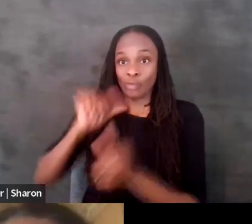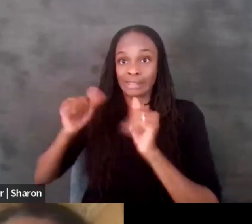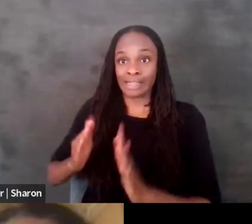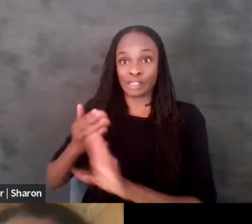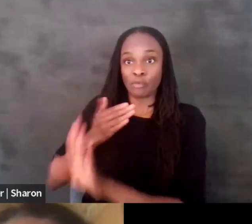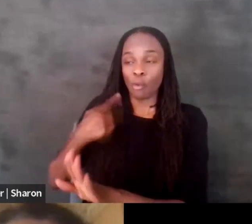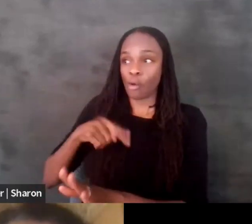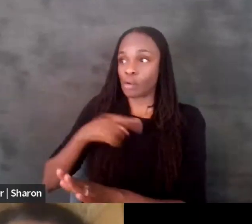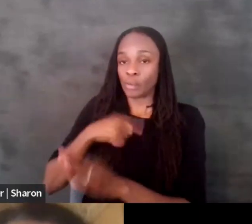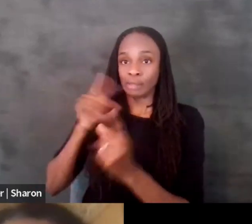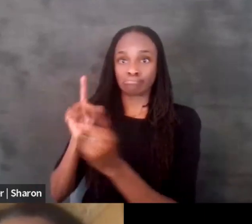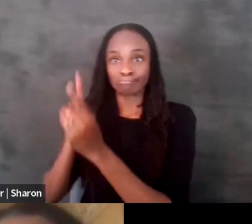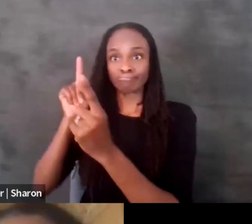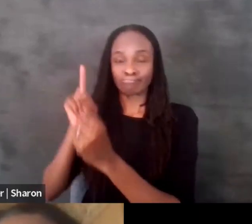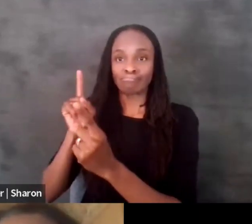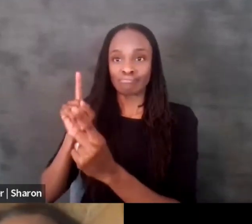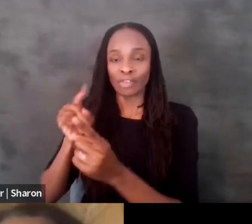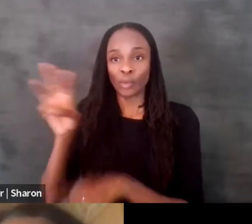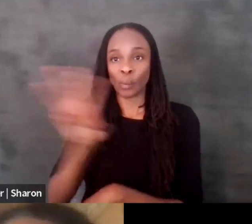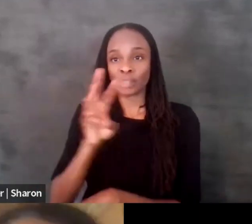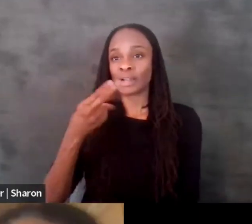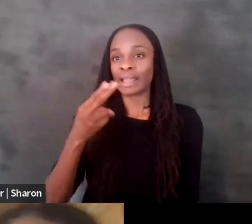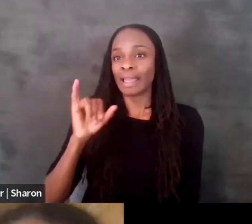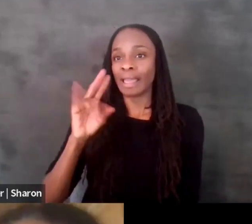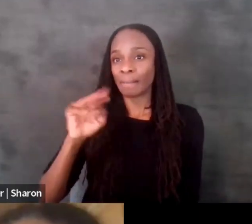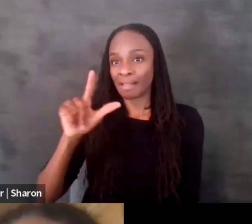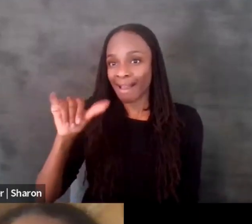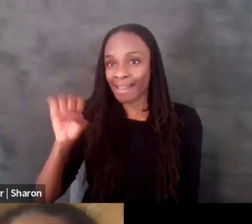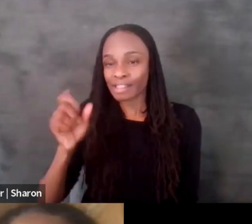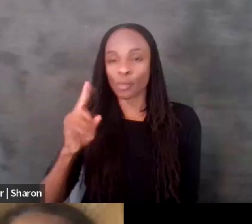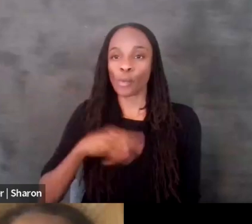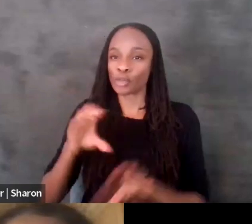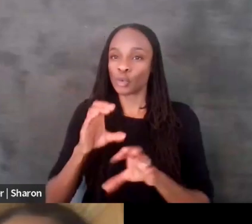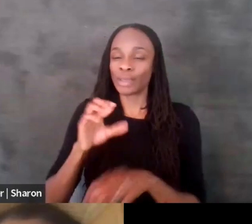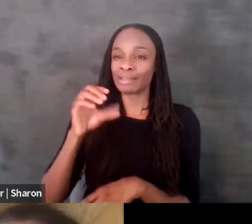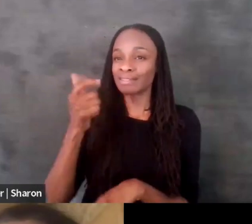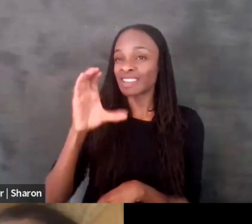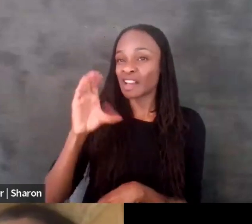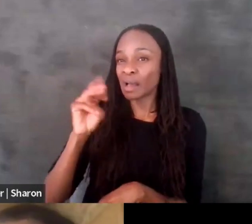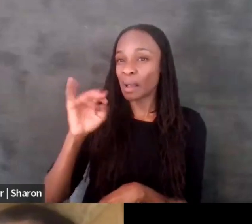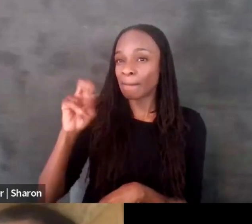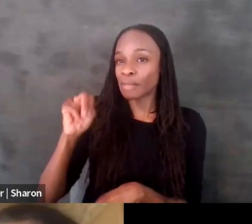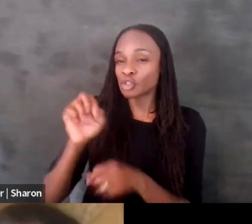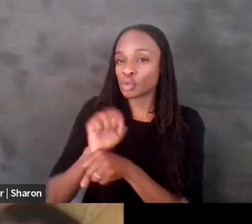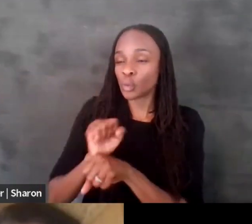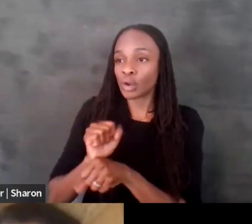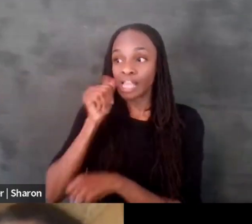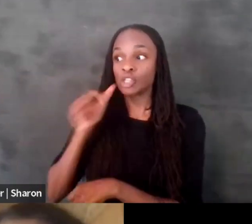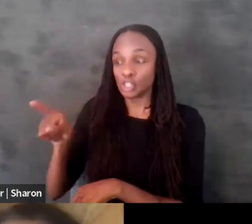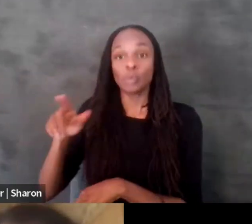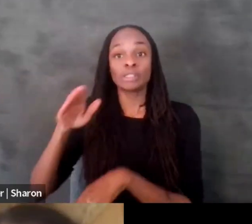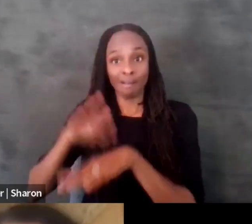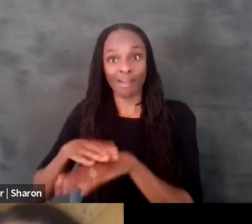restaurant in the Western Himalayas where we were doing some commissioned work, and she happened to be on the same